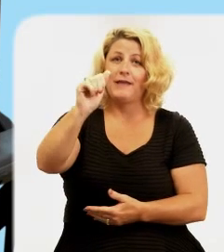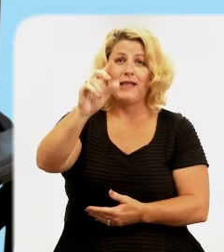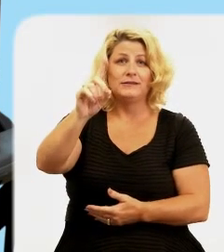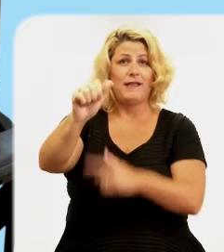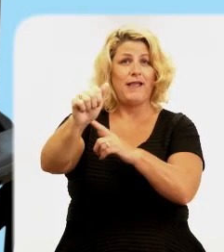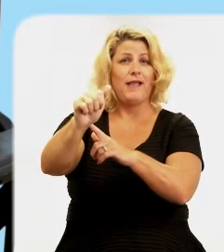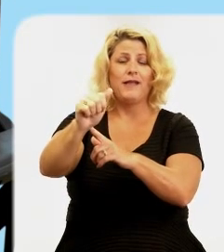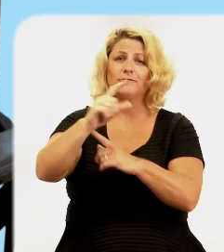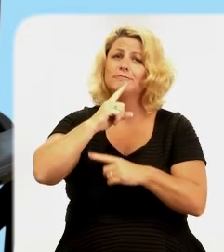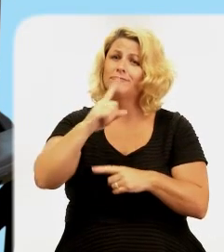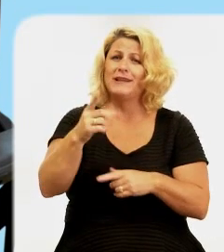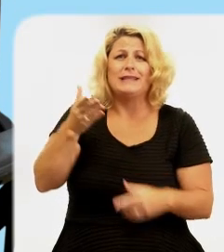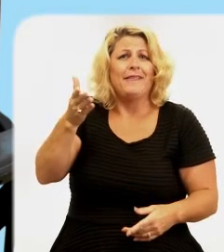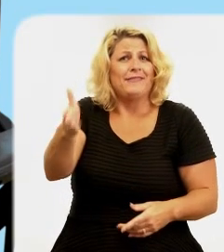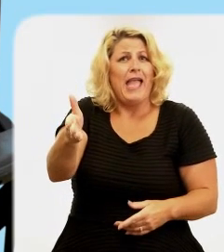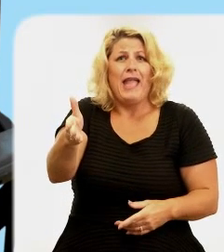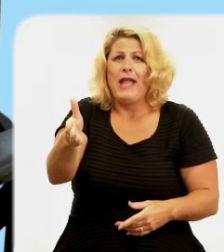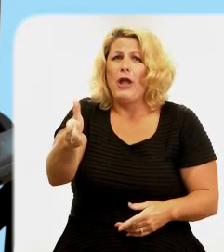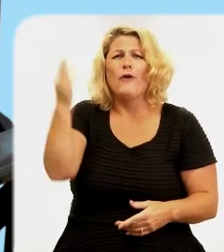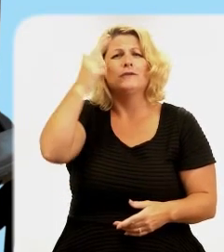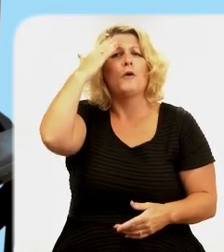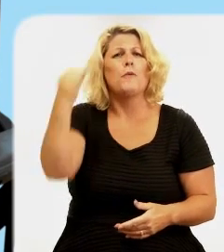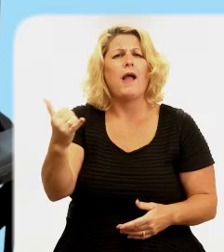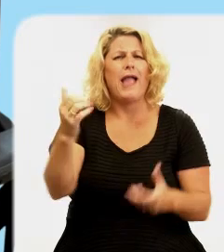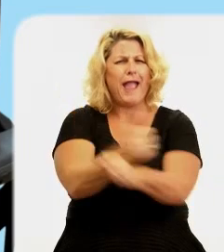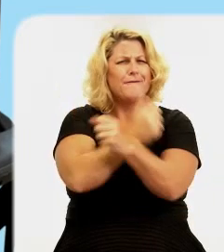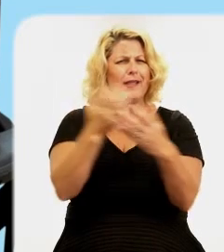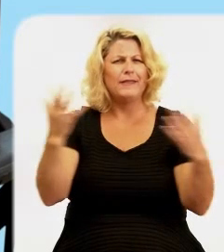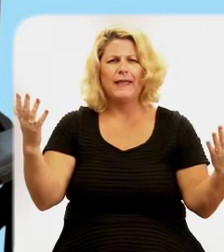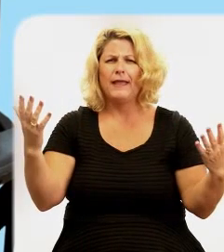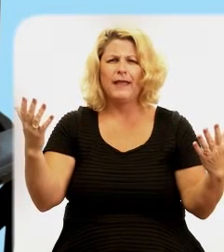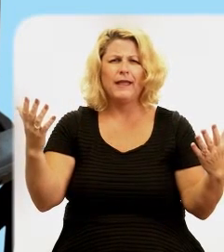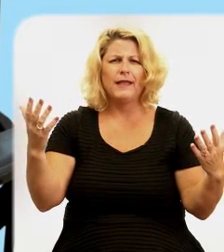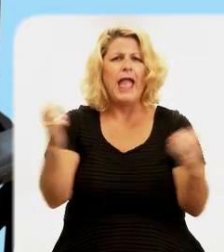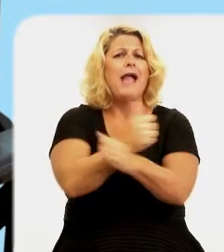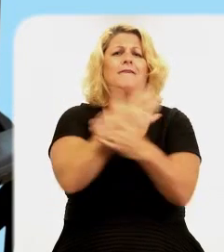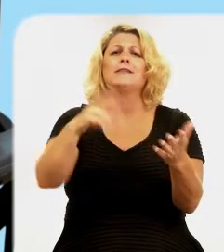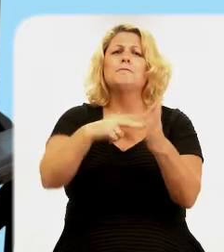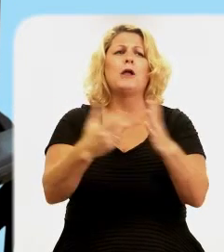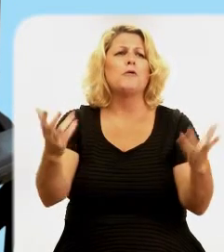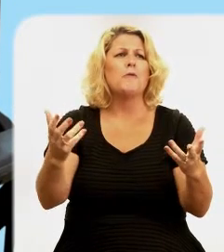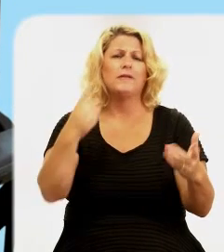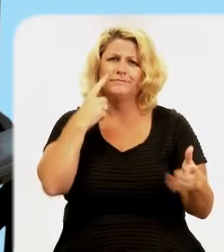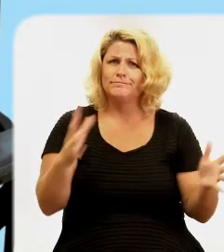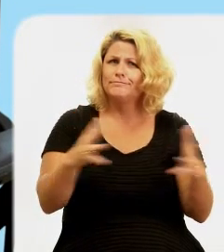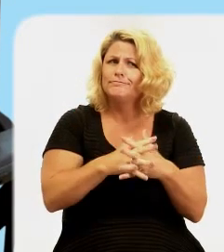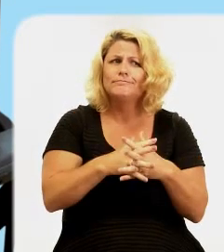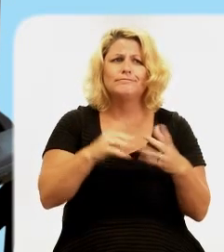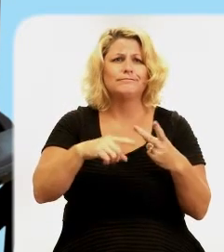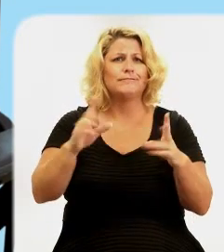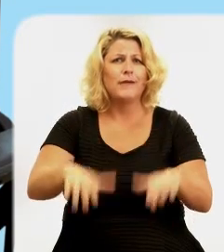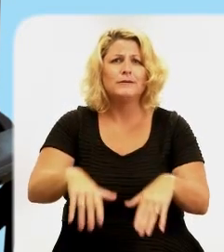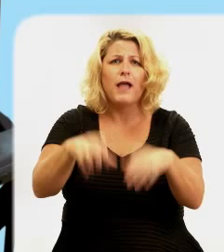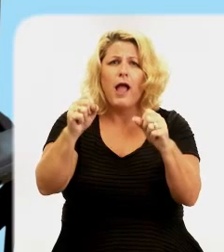The Americans with Disabilities Act is in place for everything, and that includes, reproductive